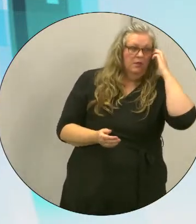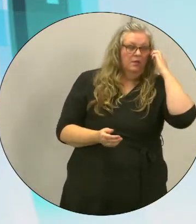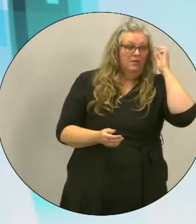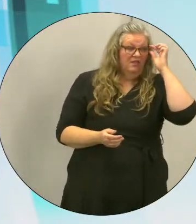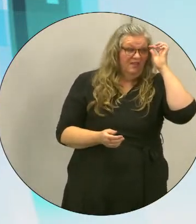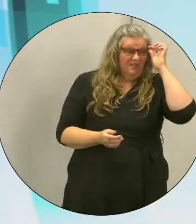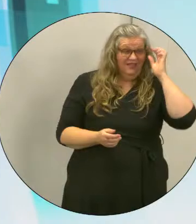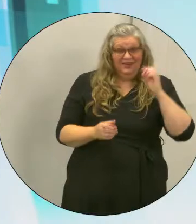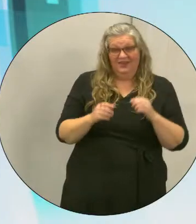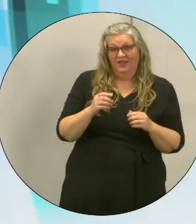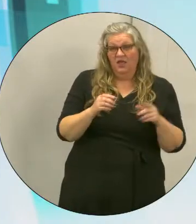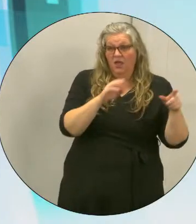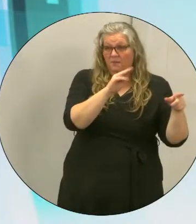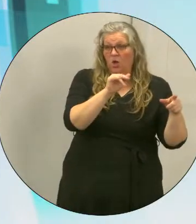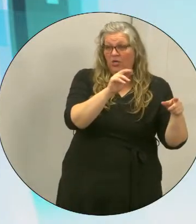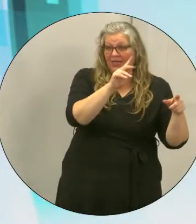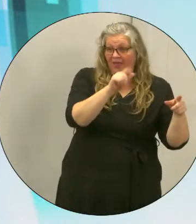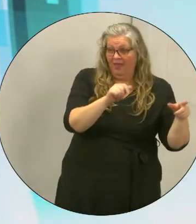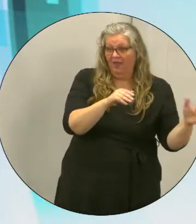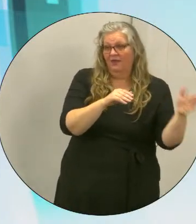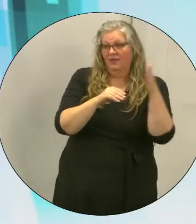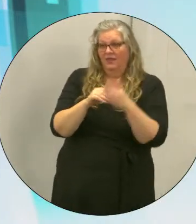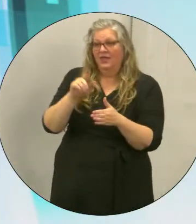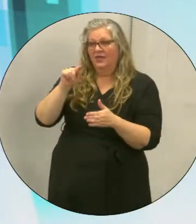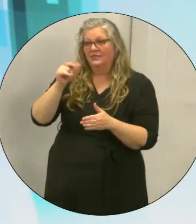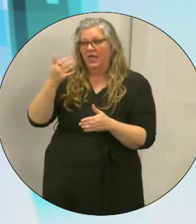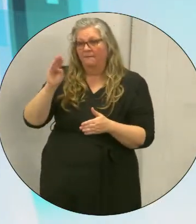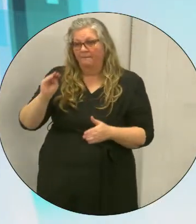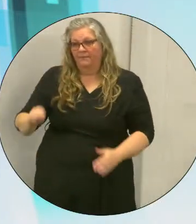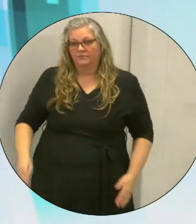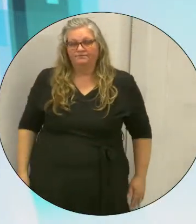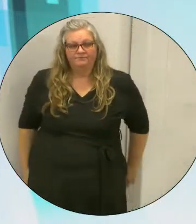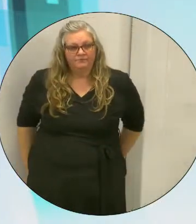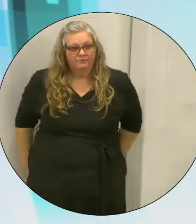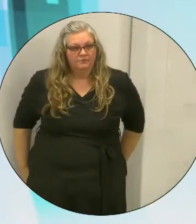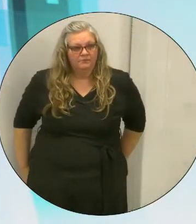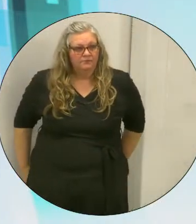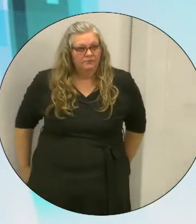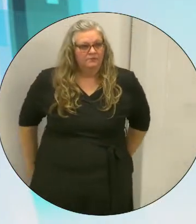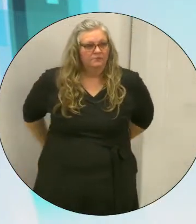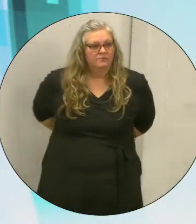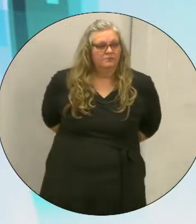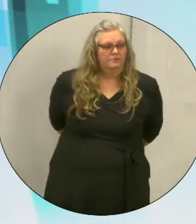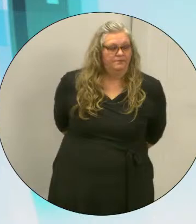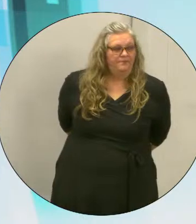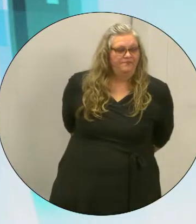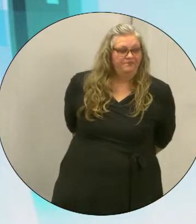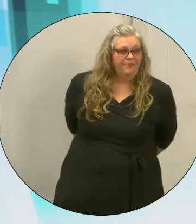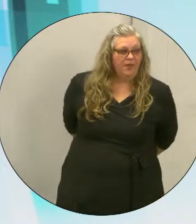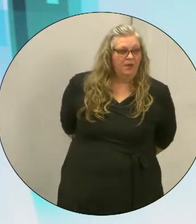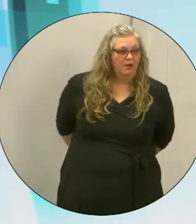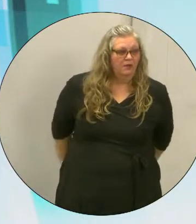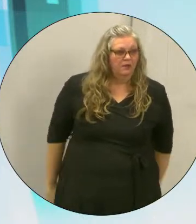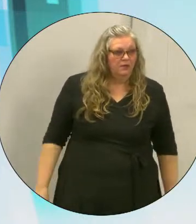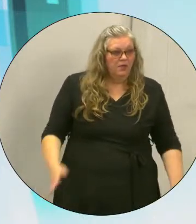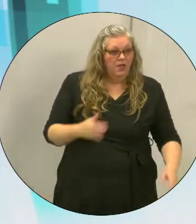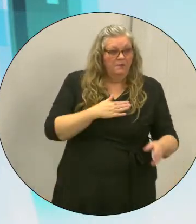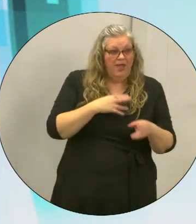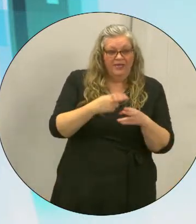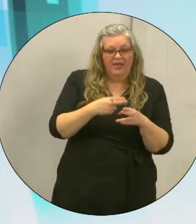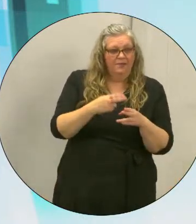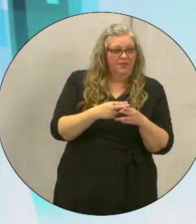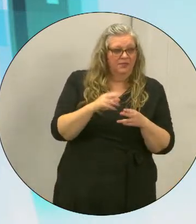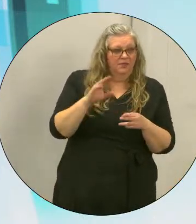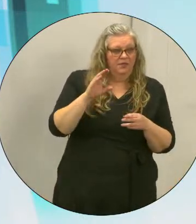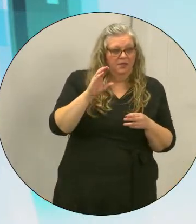Monica, it's Tim Underwood, if you're still here. Yes. Go ahead. Hi, my name is Monica Abad.